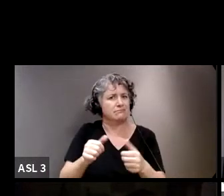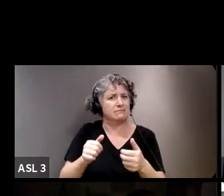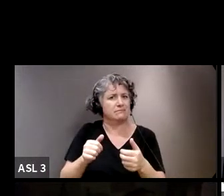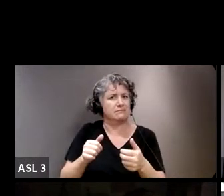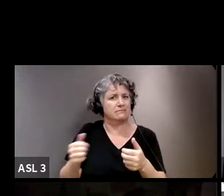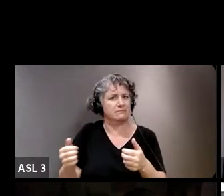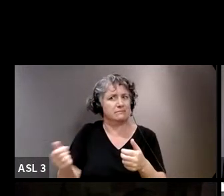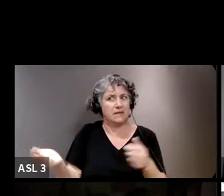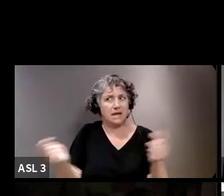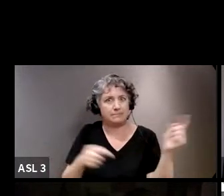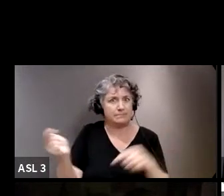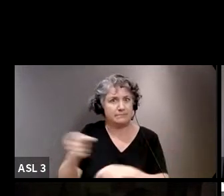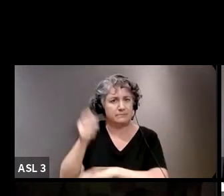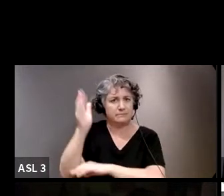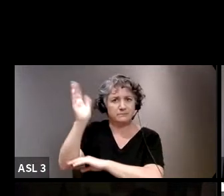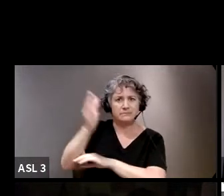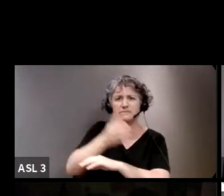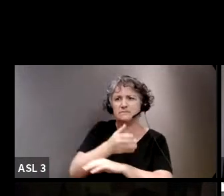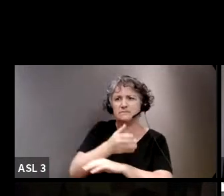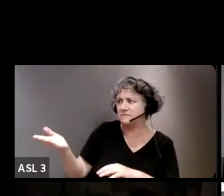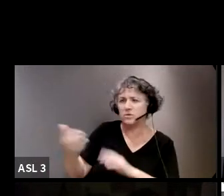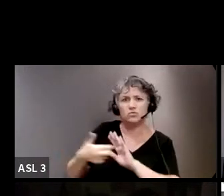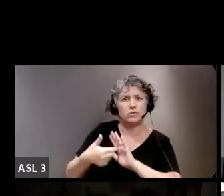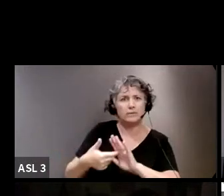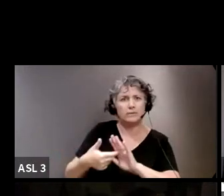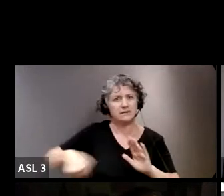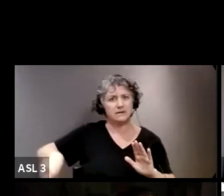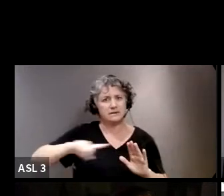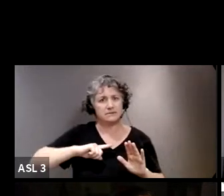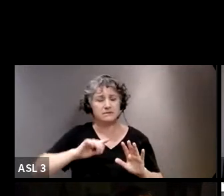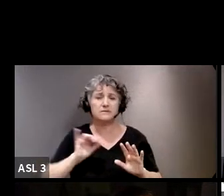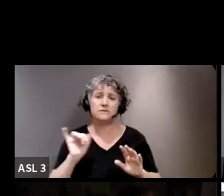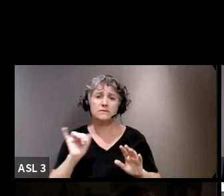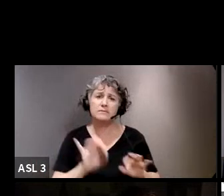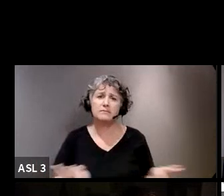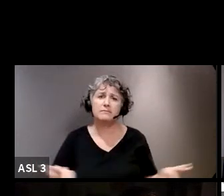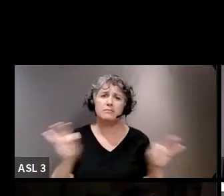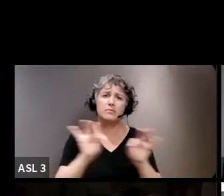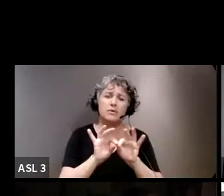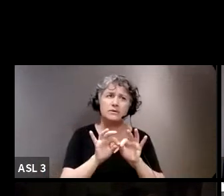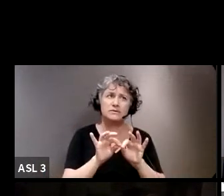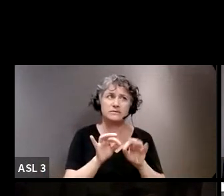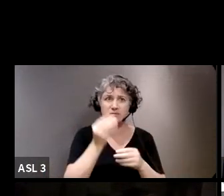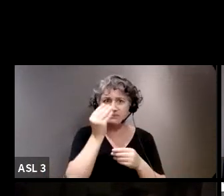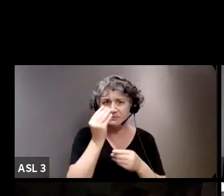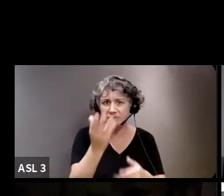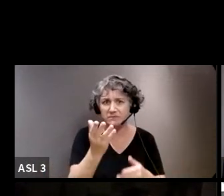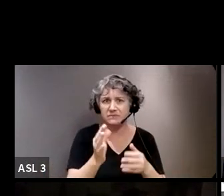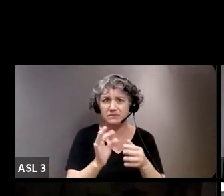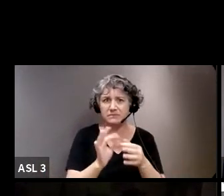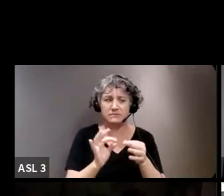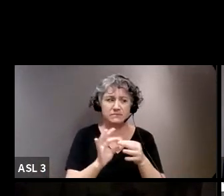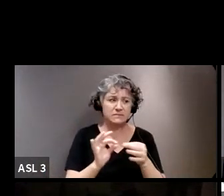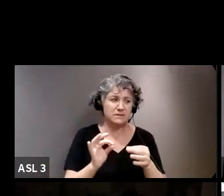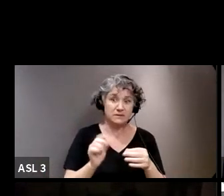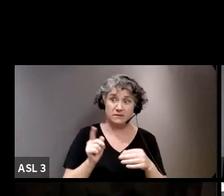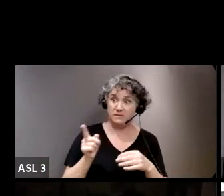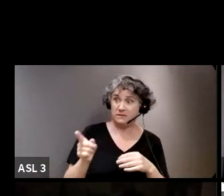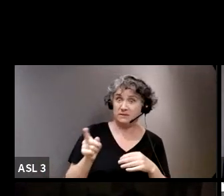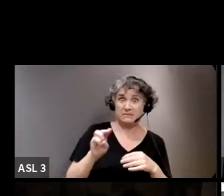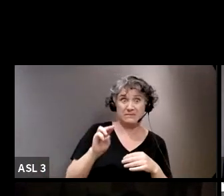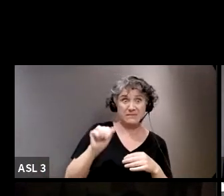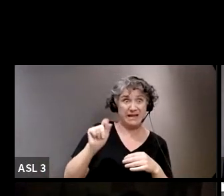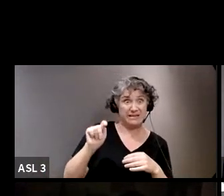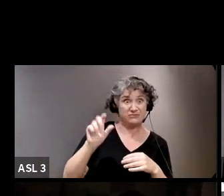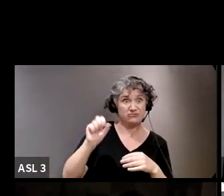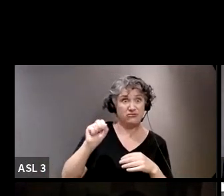that it's important to mention that um you know just the fact that he he he said